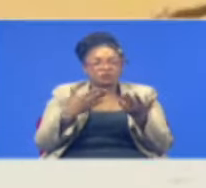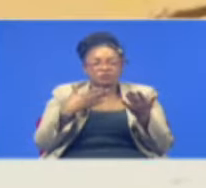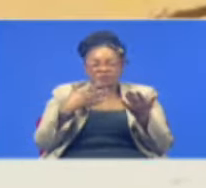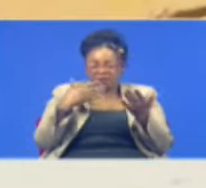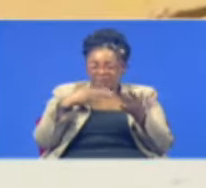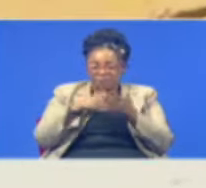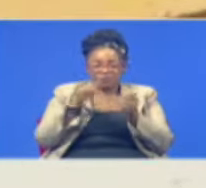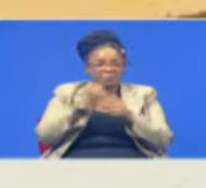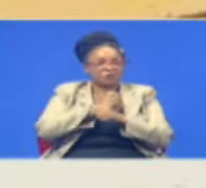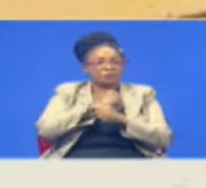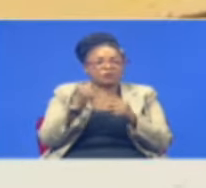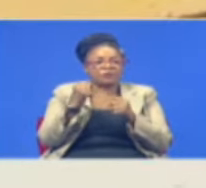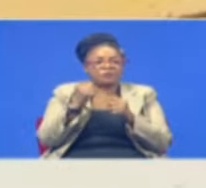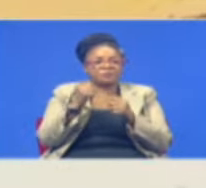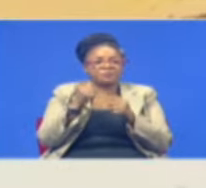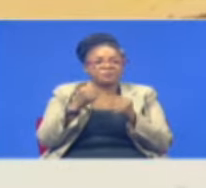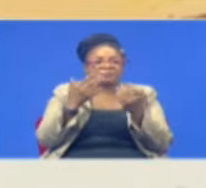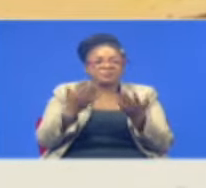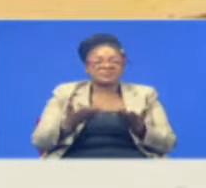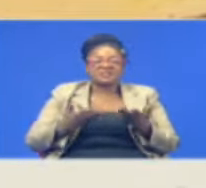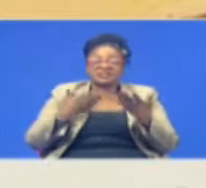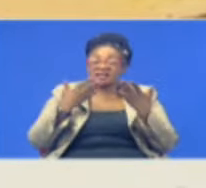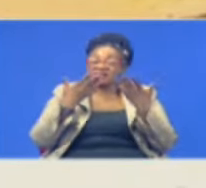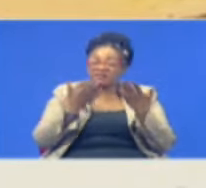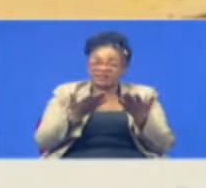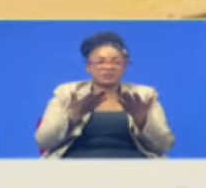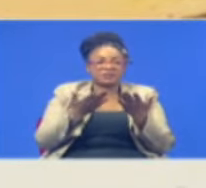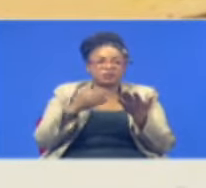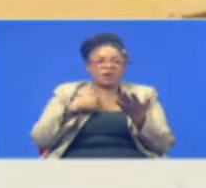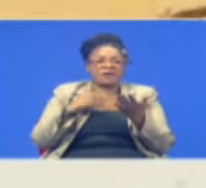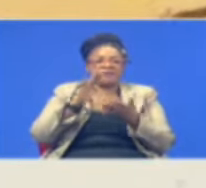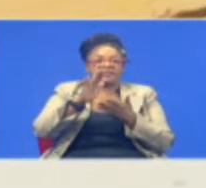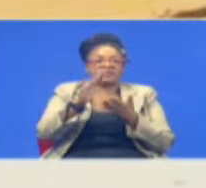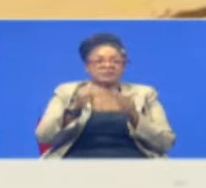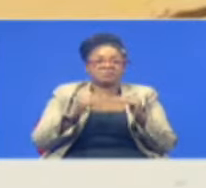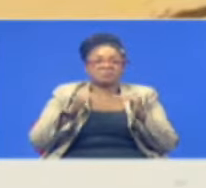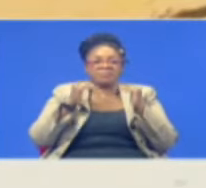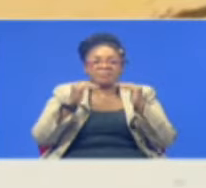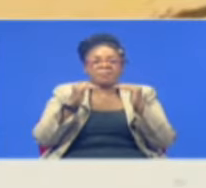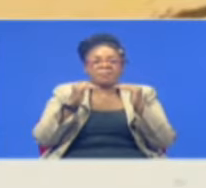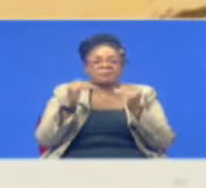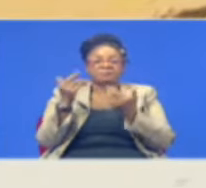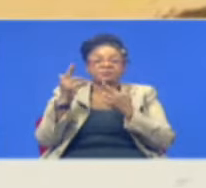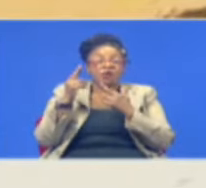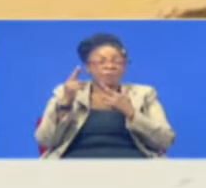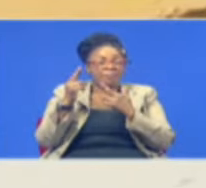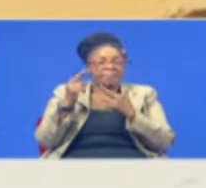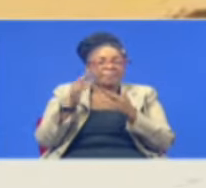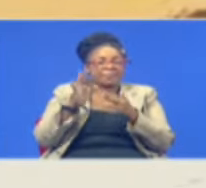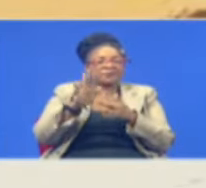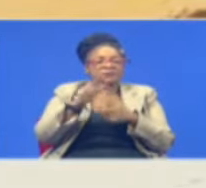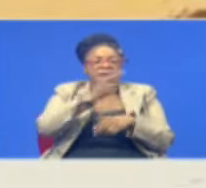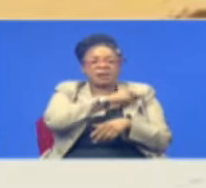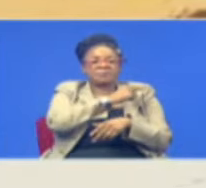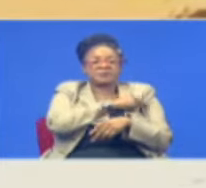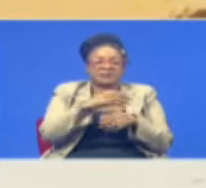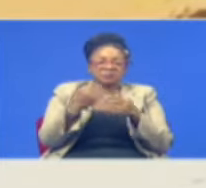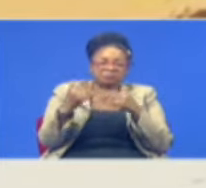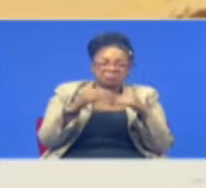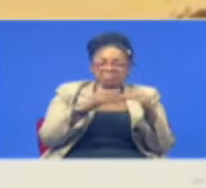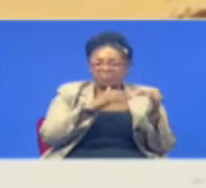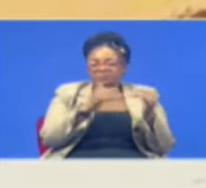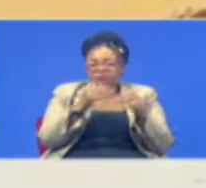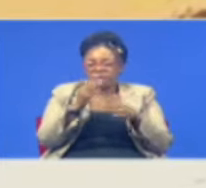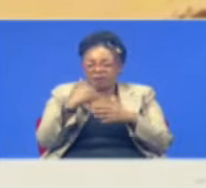It takes sacrifice to reach Chikobe's heights. Driven by hope, the Starlets captain juggles between a number of things